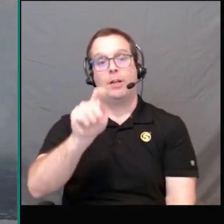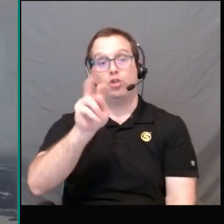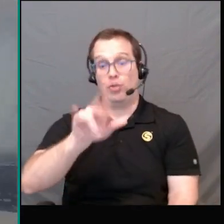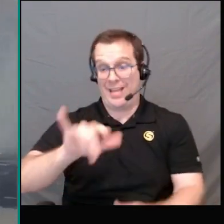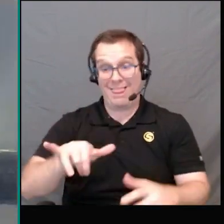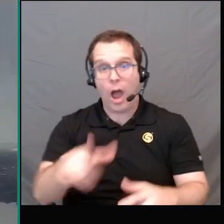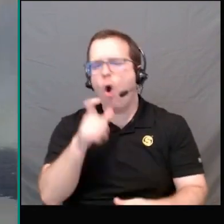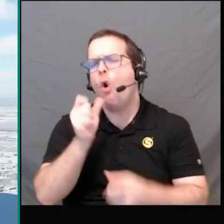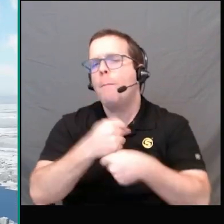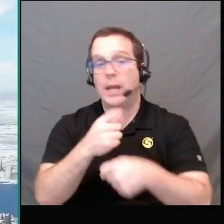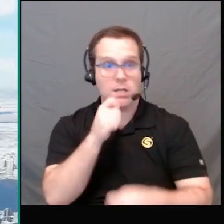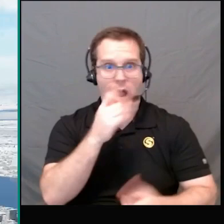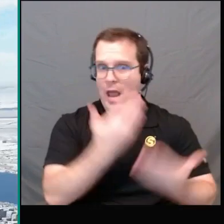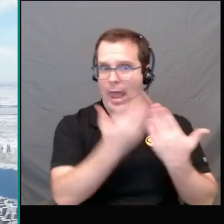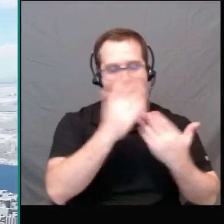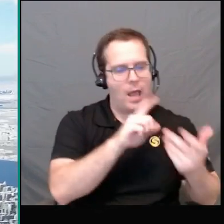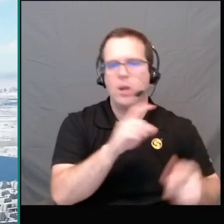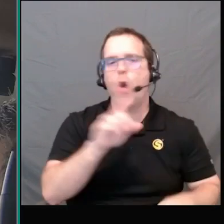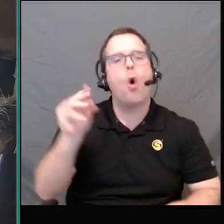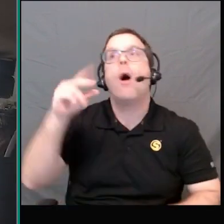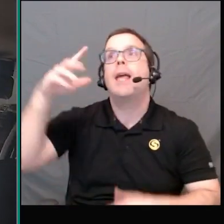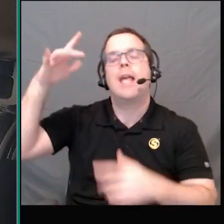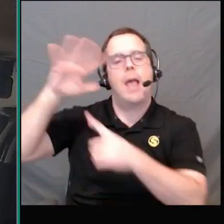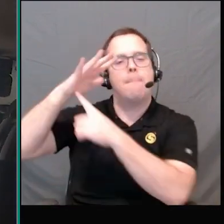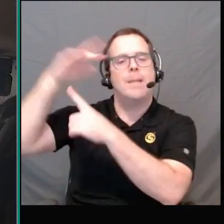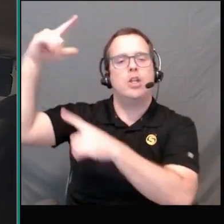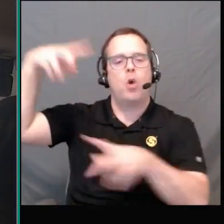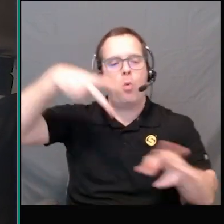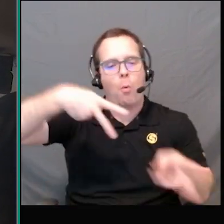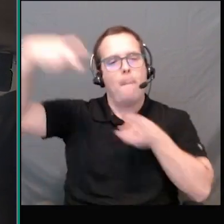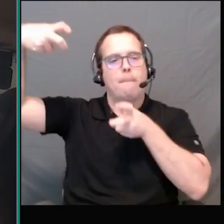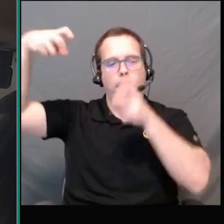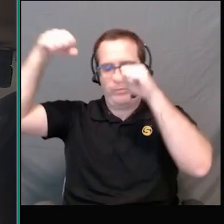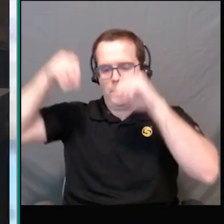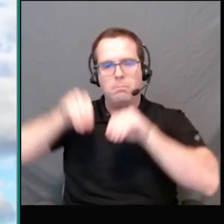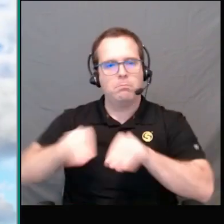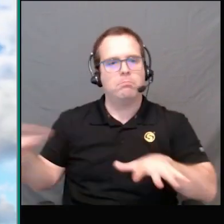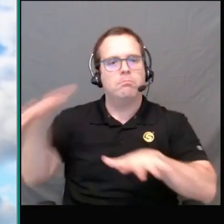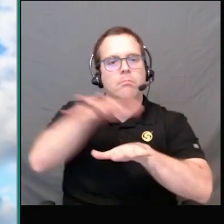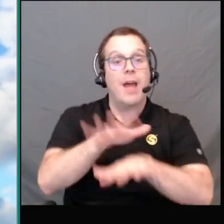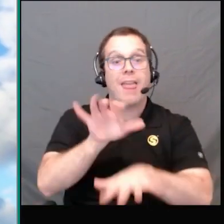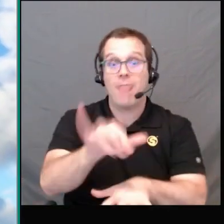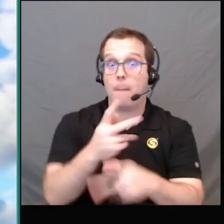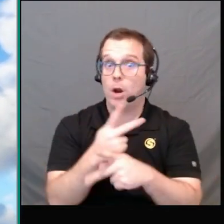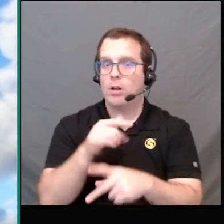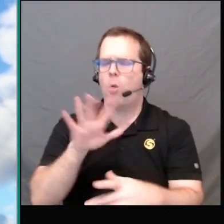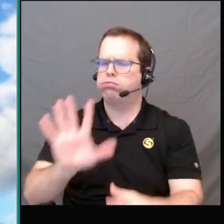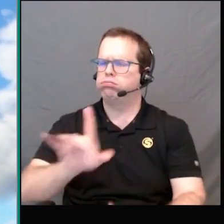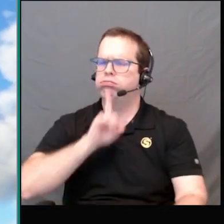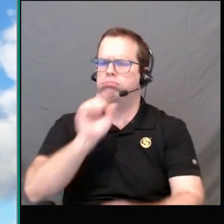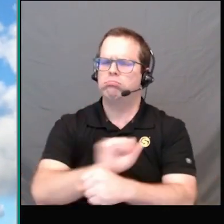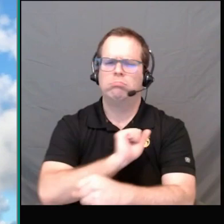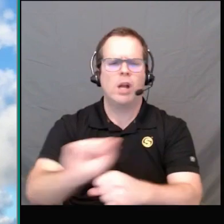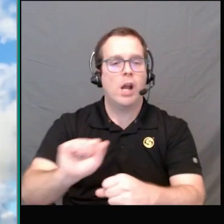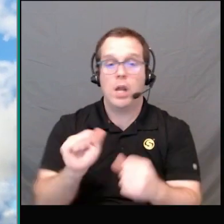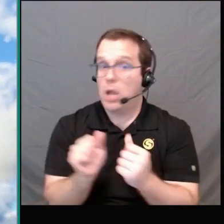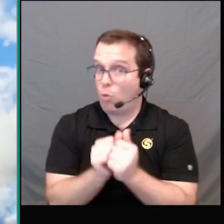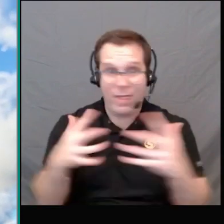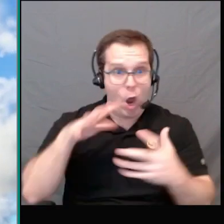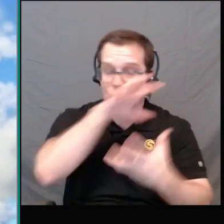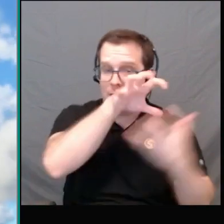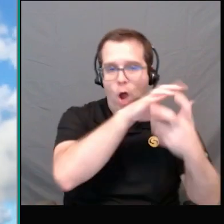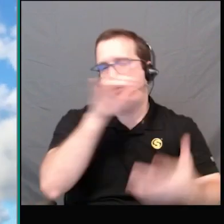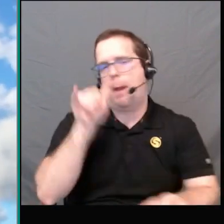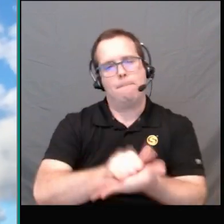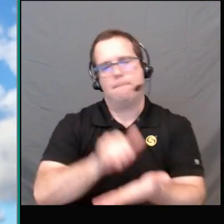learning algorithms working off of satellite images. This is a product that would have quite literally been impossible to deliver without the cloud, and we're really